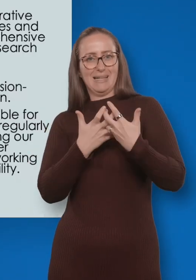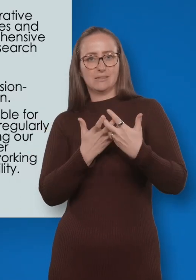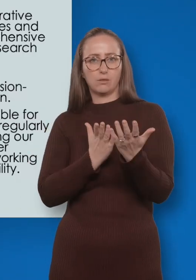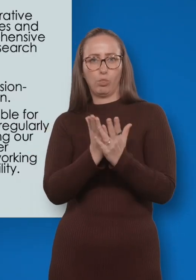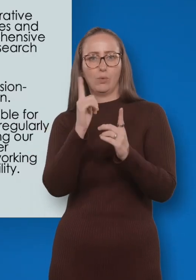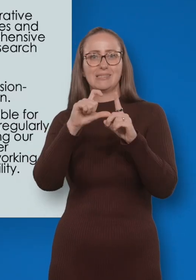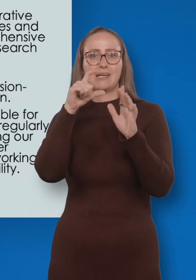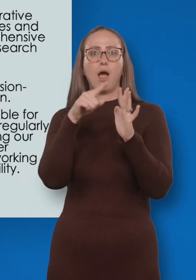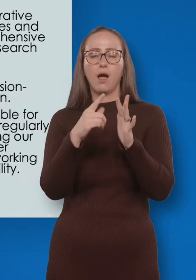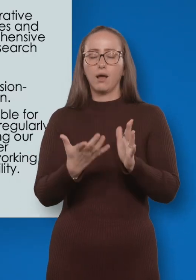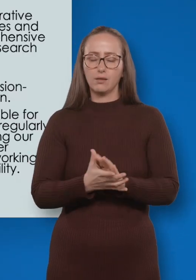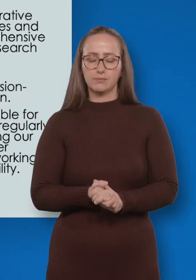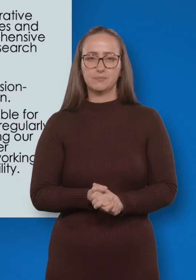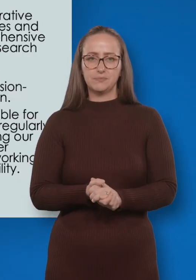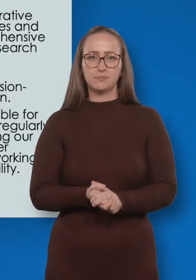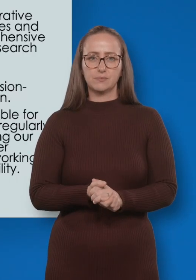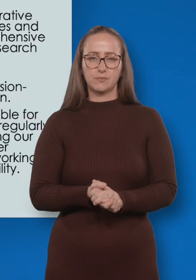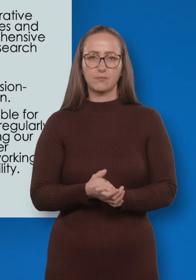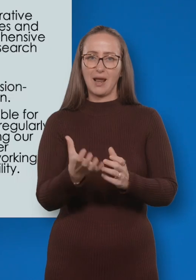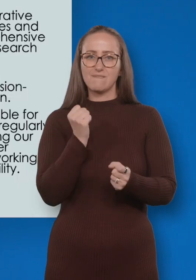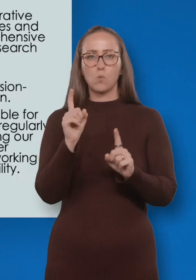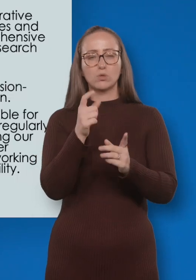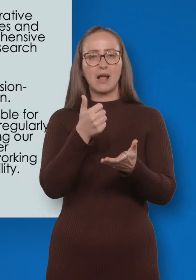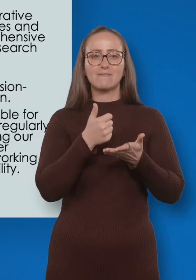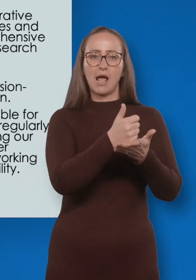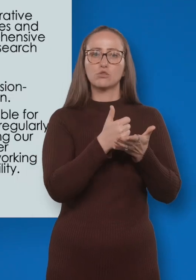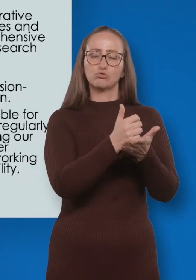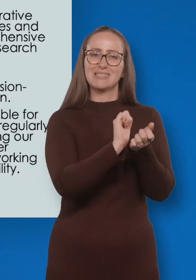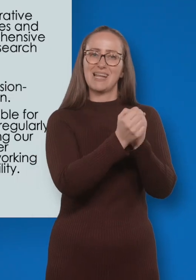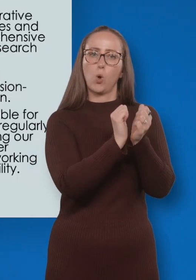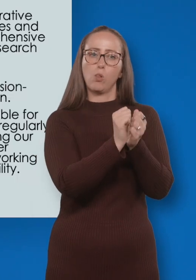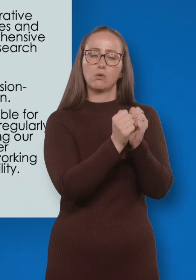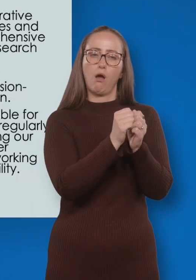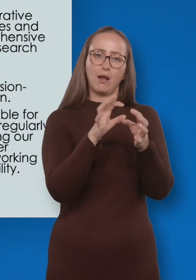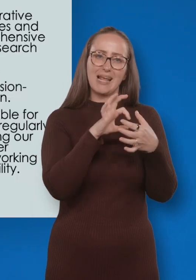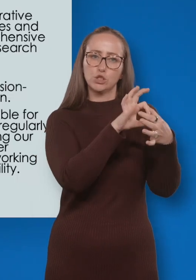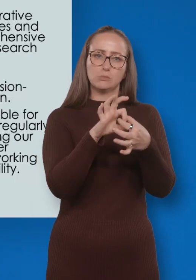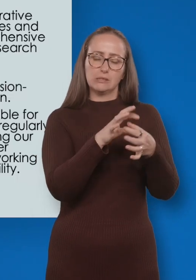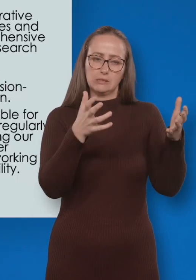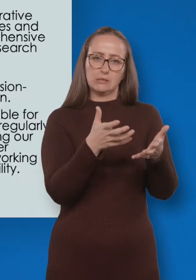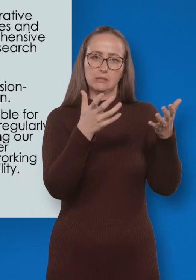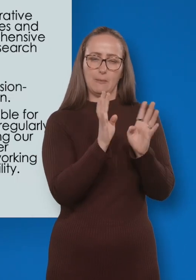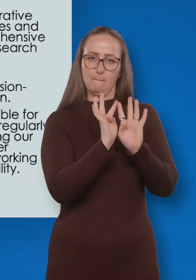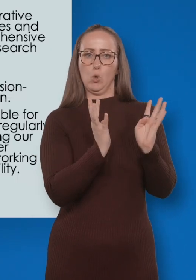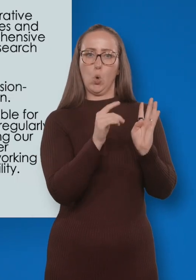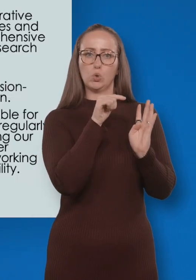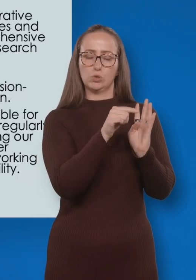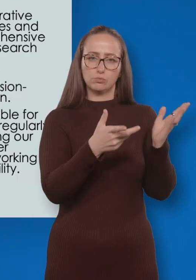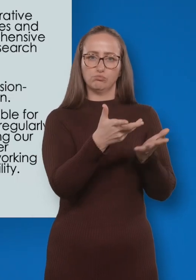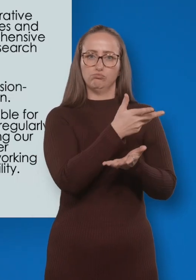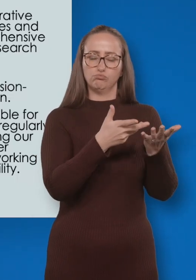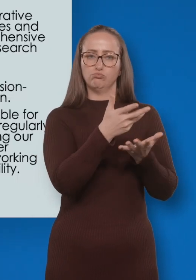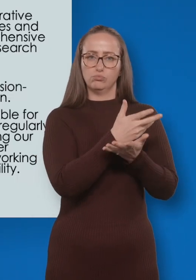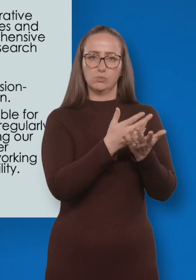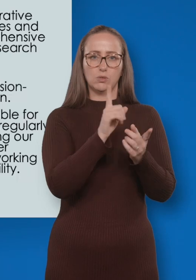do. So we have an advisory stakeholder engagement and an advisory board, and we have different stakeholder groups. We